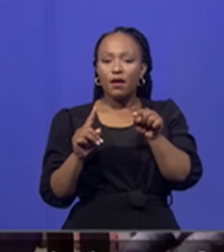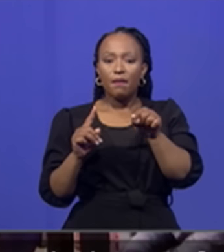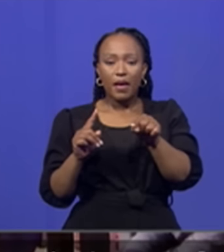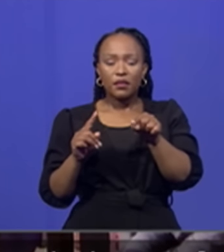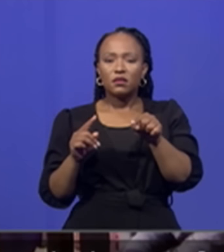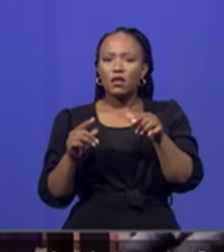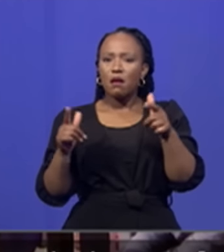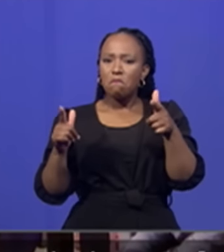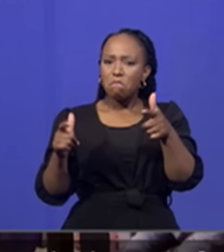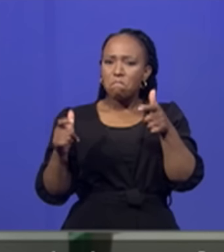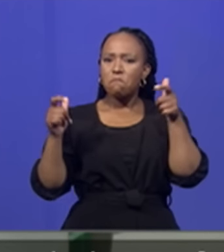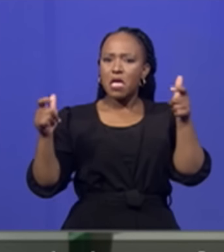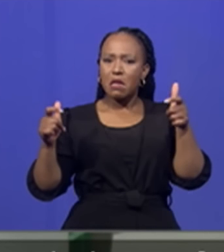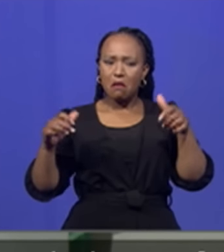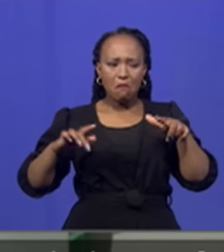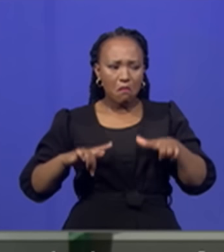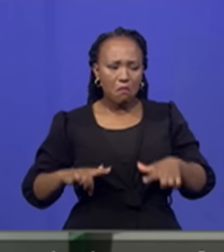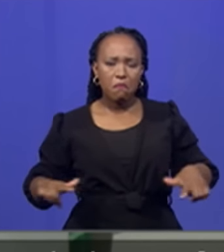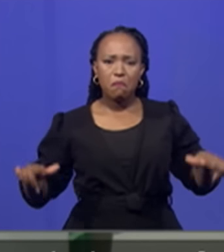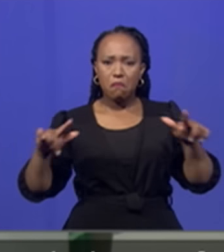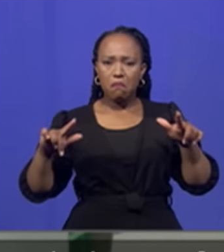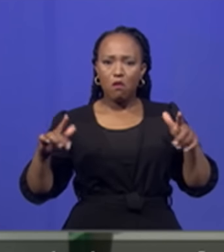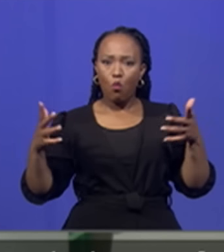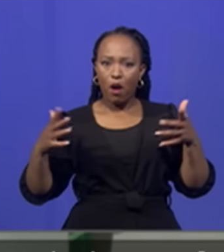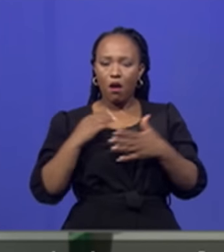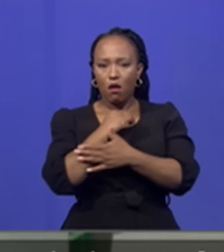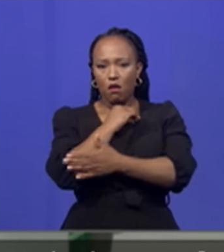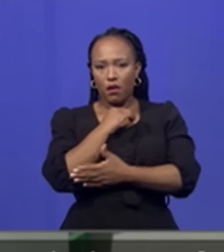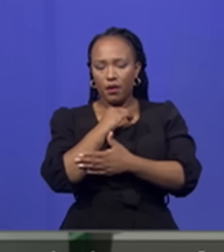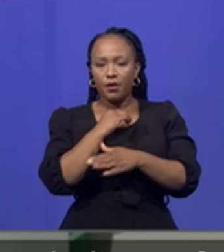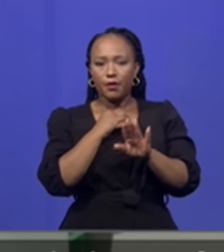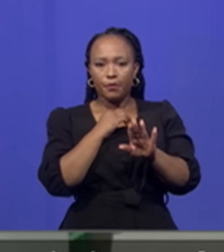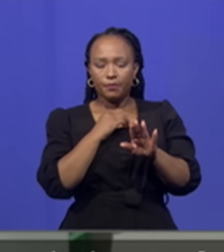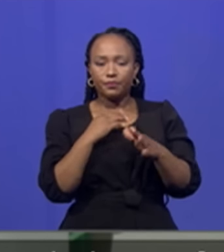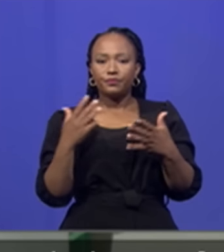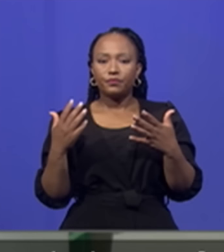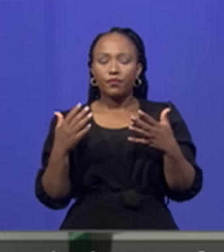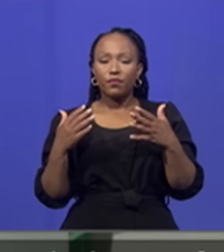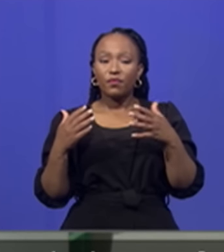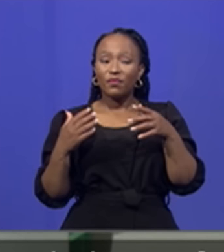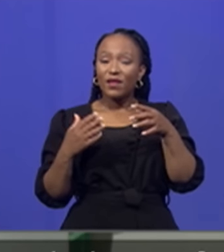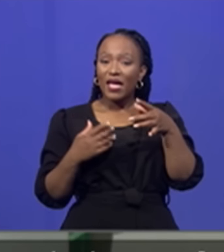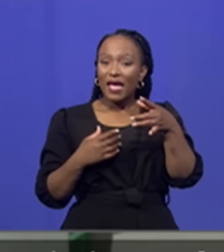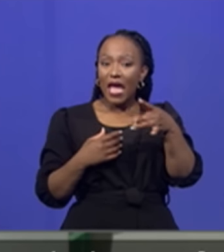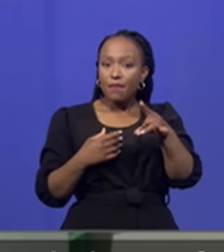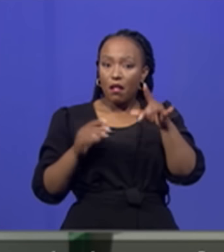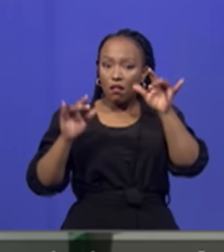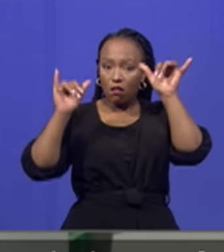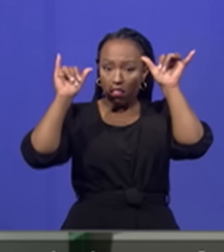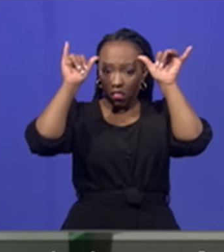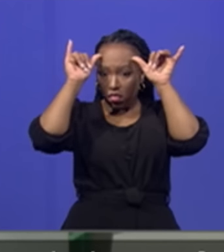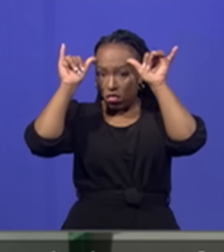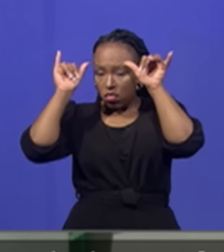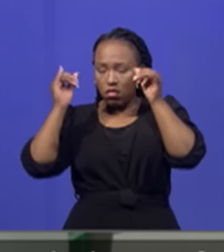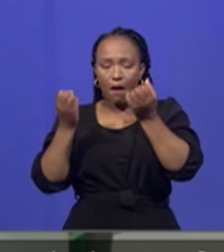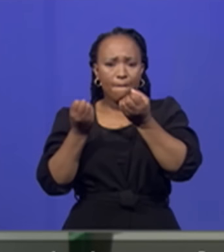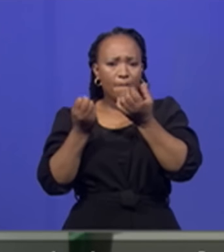hectare in the country. Secondly, the highest yield of cattle per hectare in the